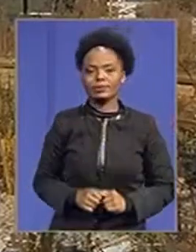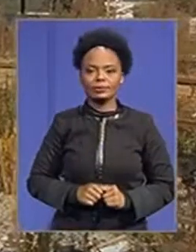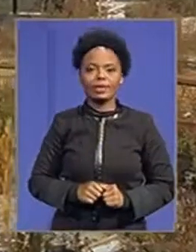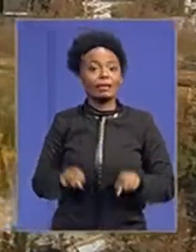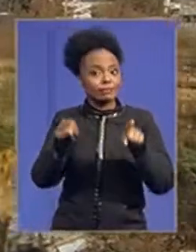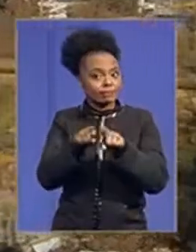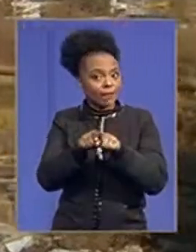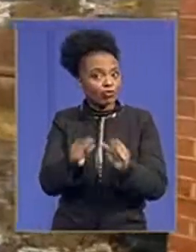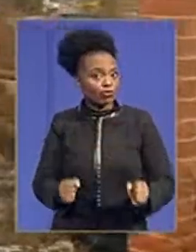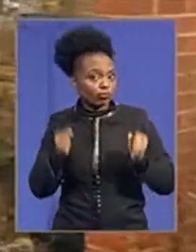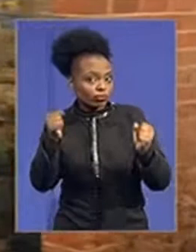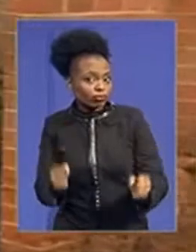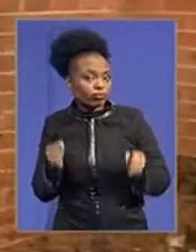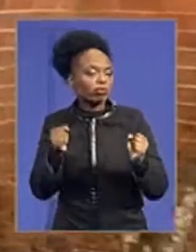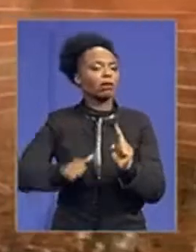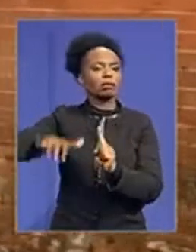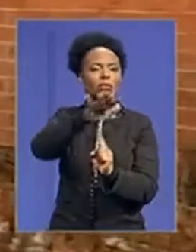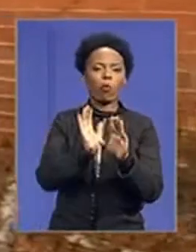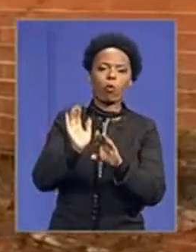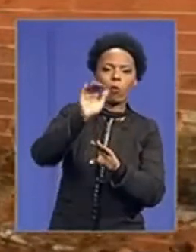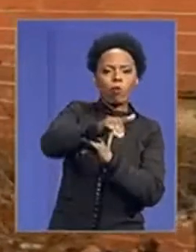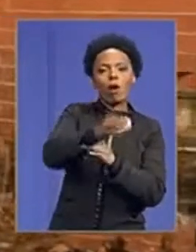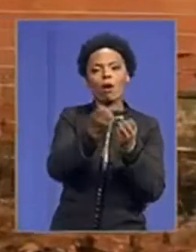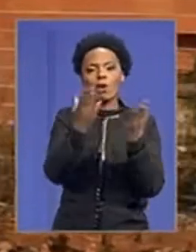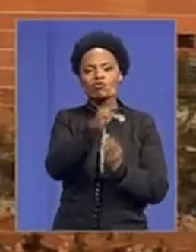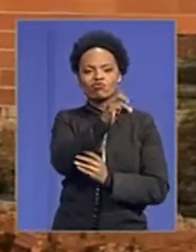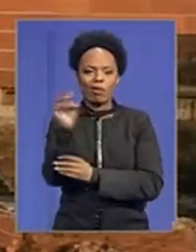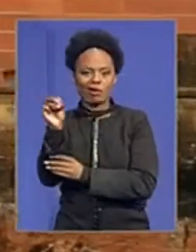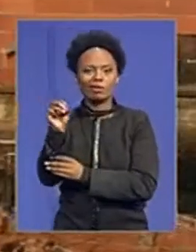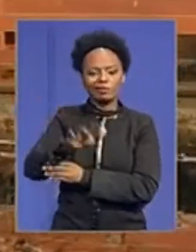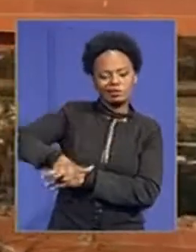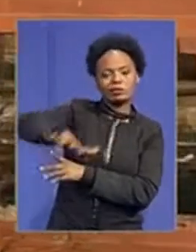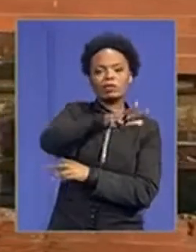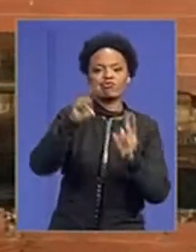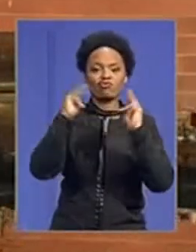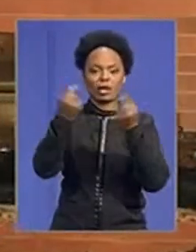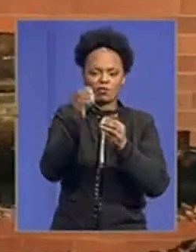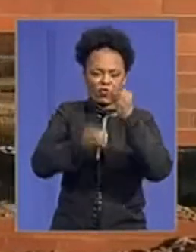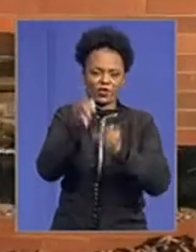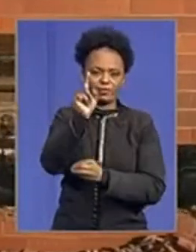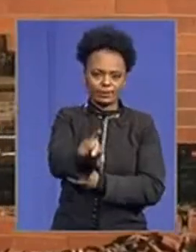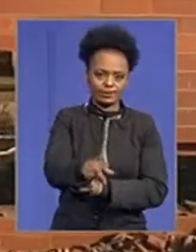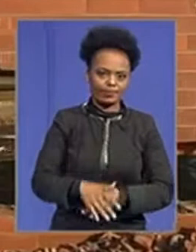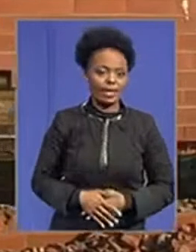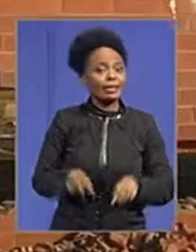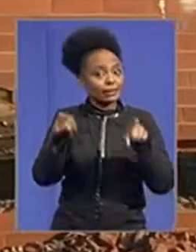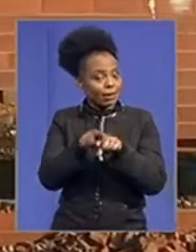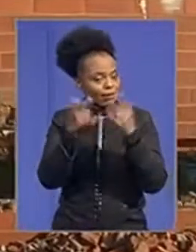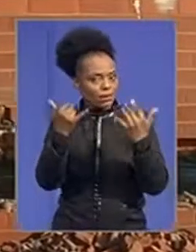We will our strong outcomes in order to improve our situation our responsibility for including